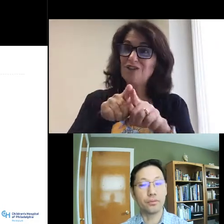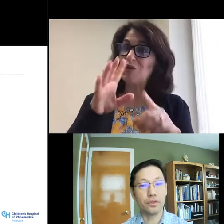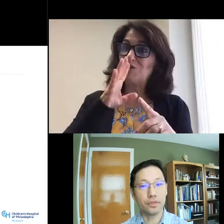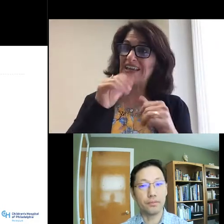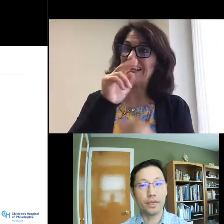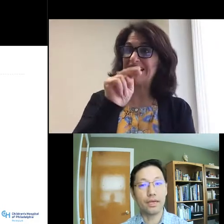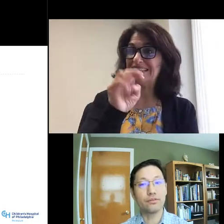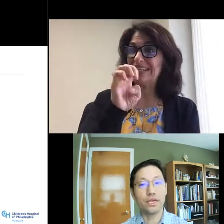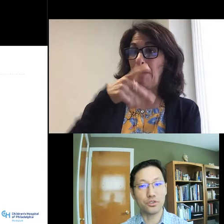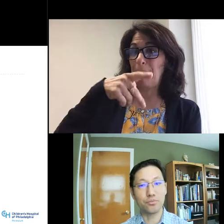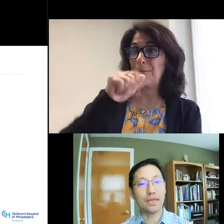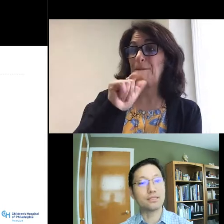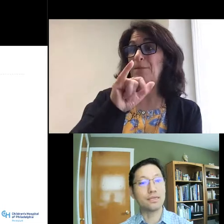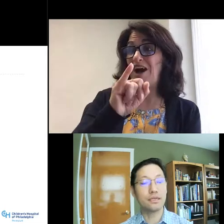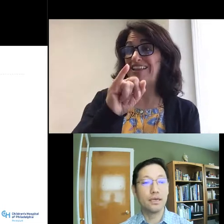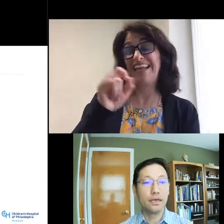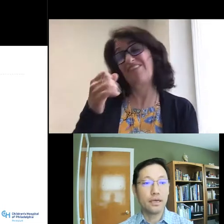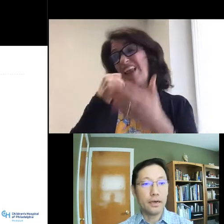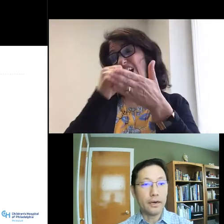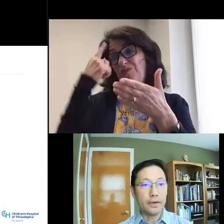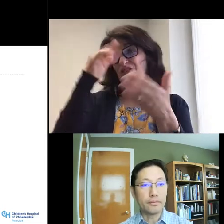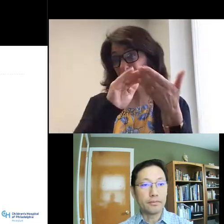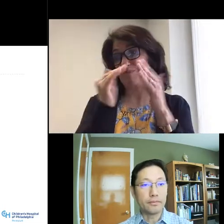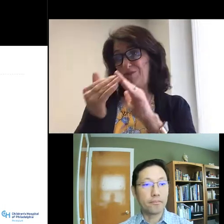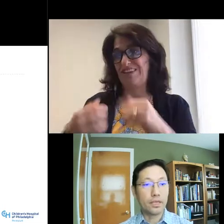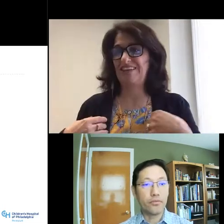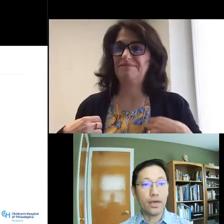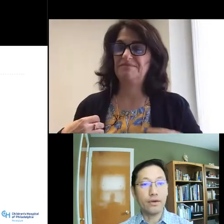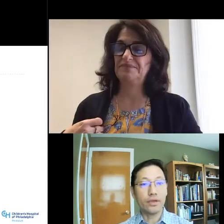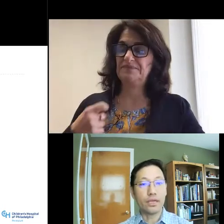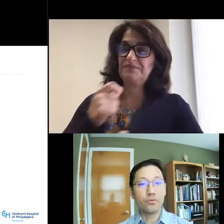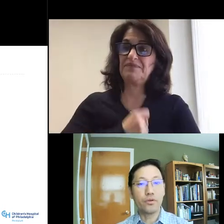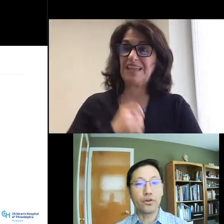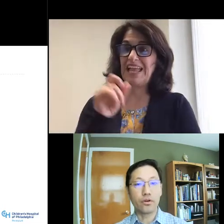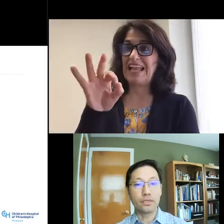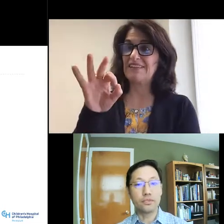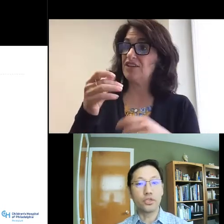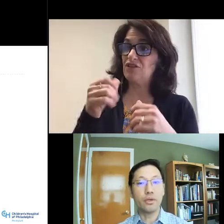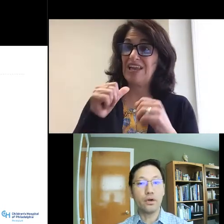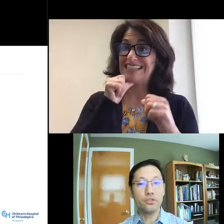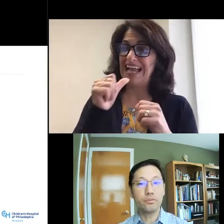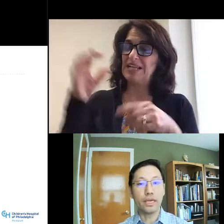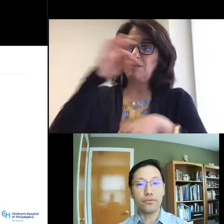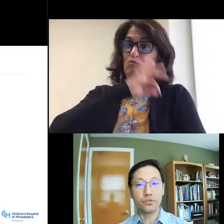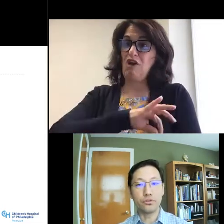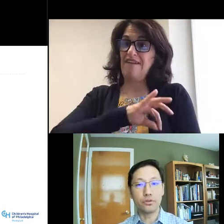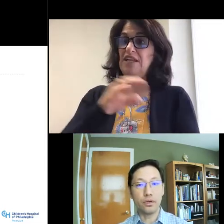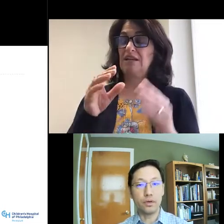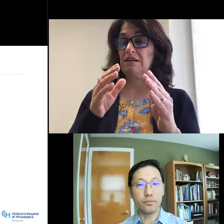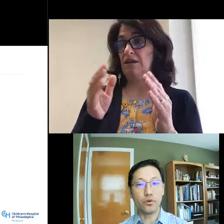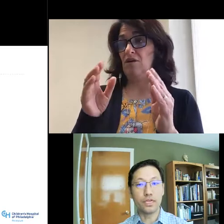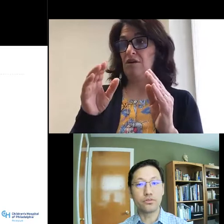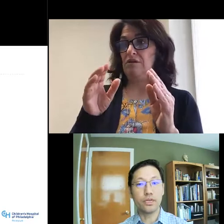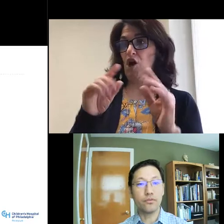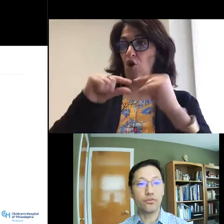for your community, and I'll try to manage it. If you have a nonprofit organization, you may also be able